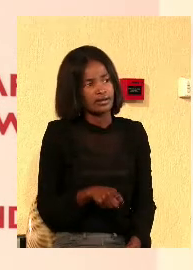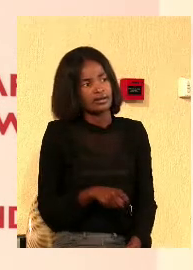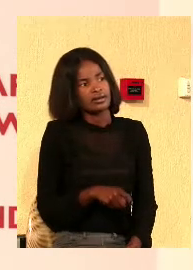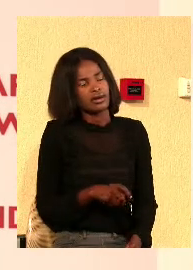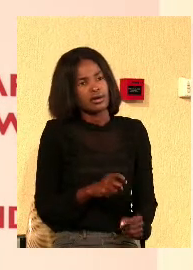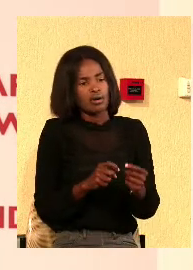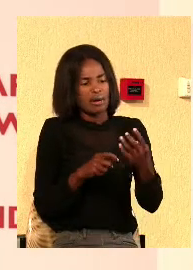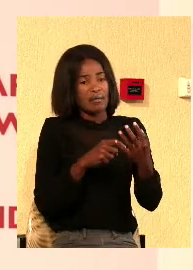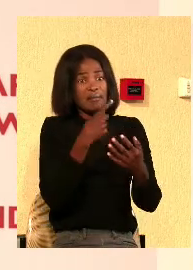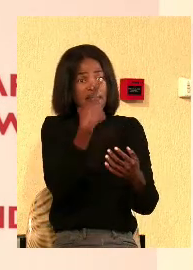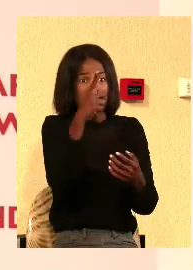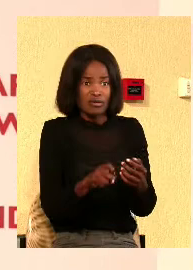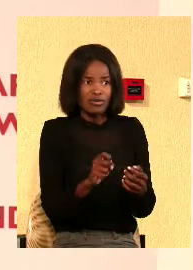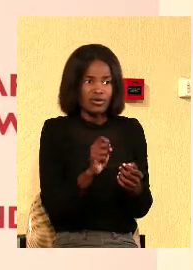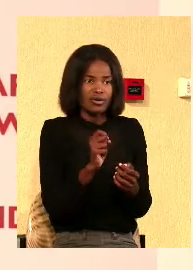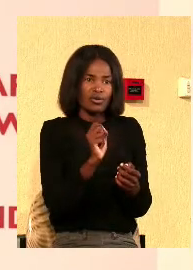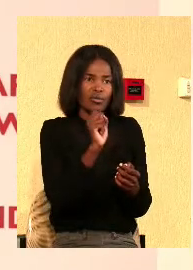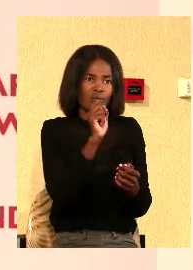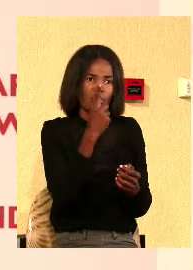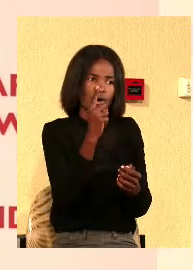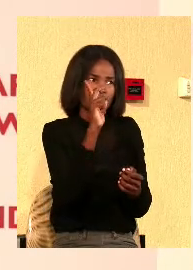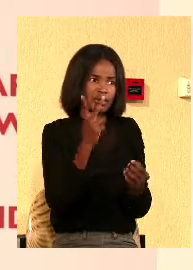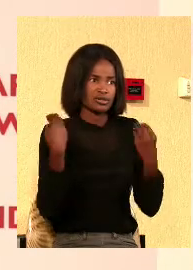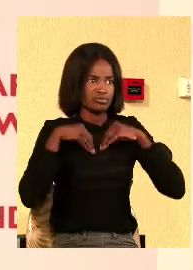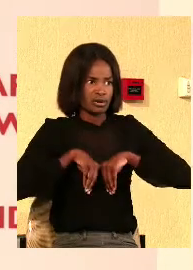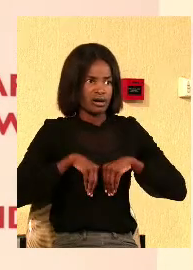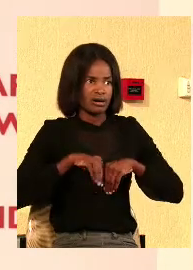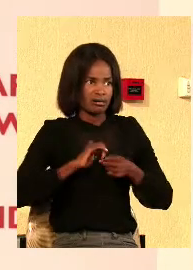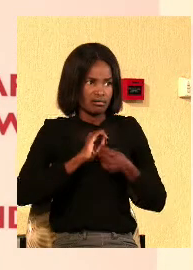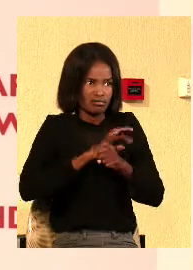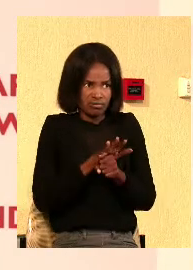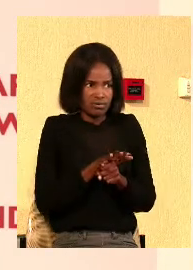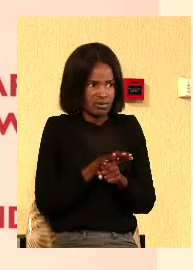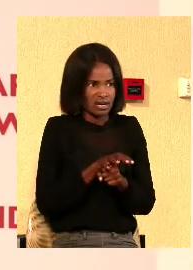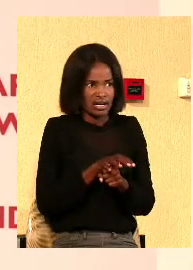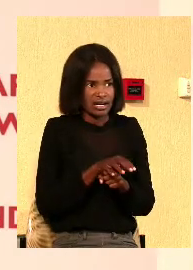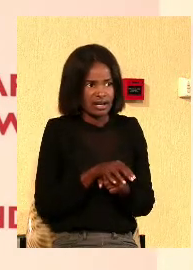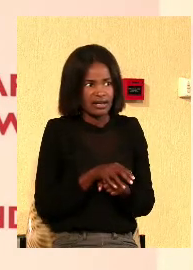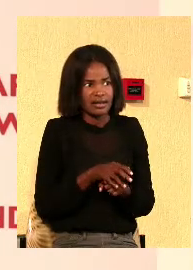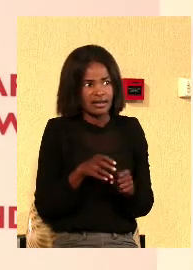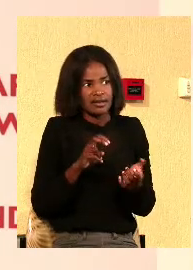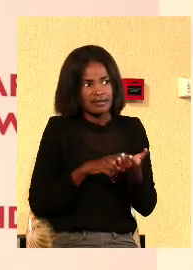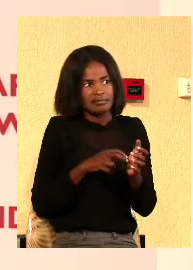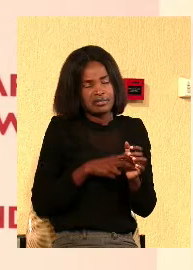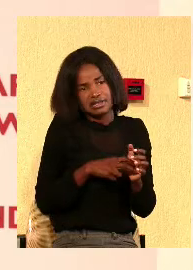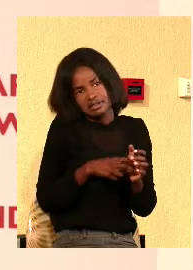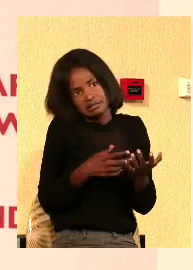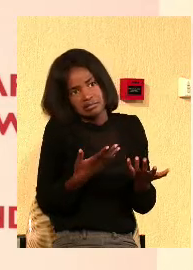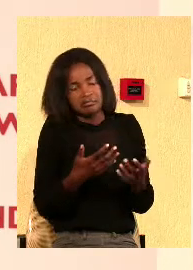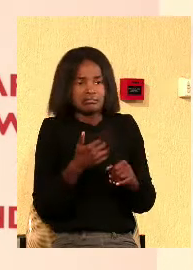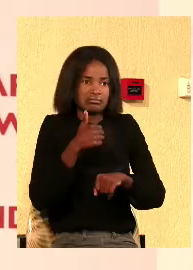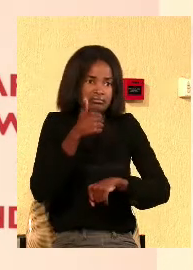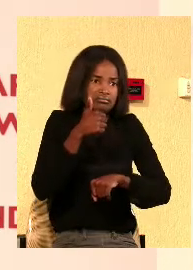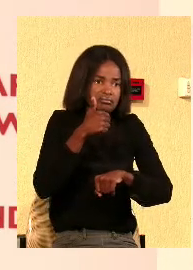positive, then we perhaps still not doing bad, depending on how we choose our sample.